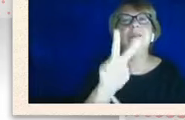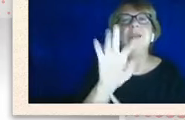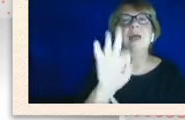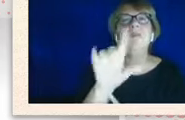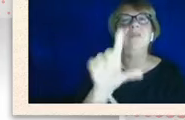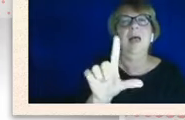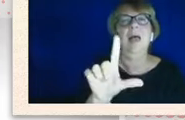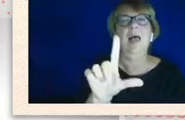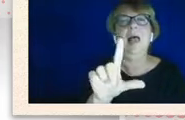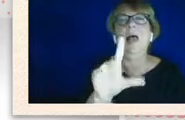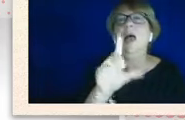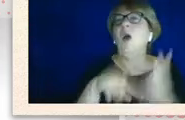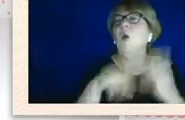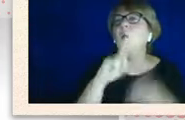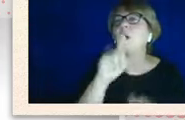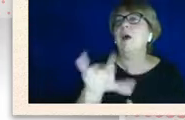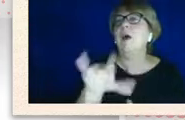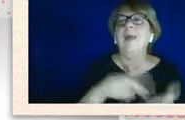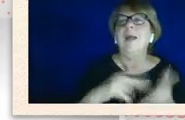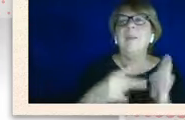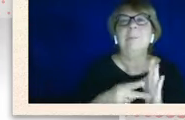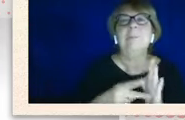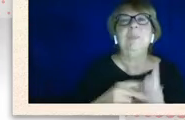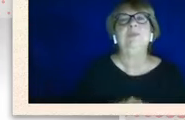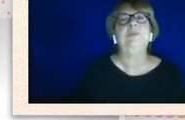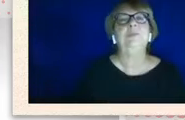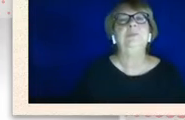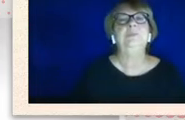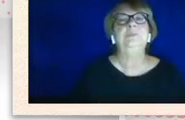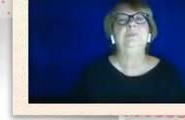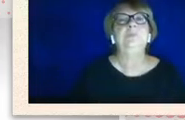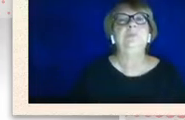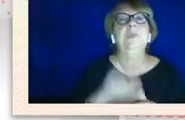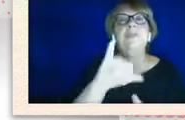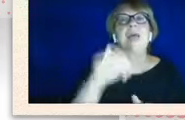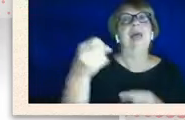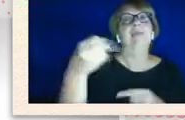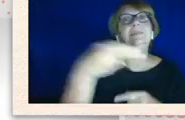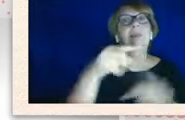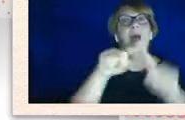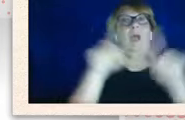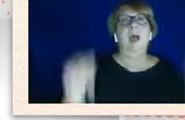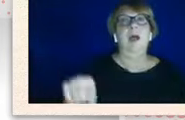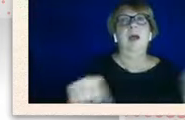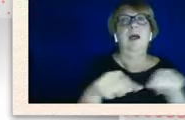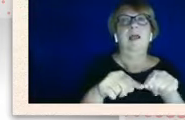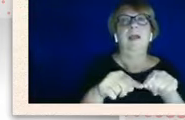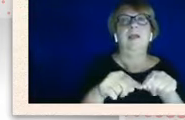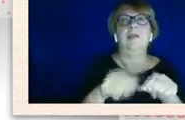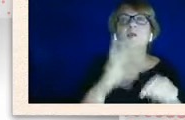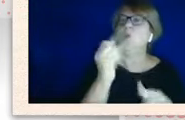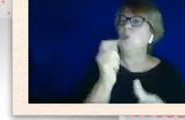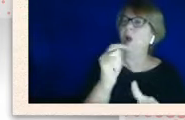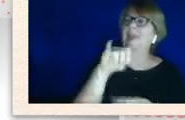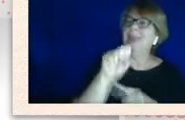is. On this slide, you have what is